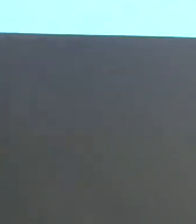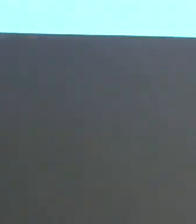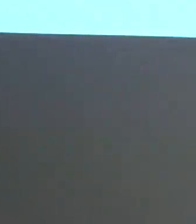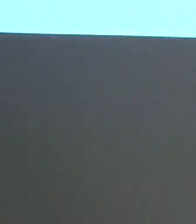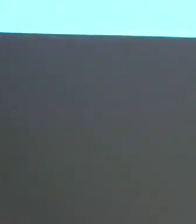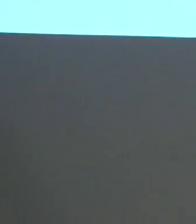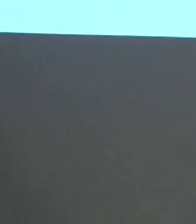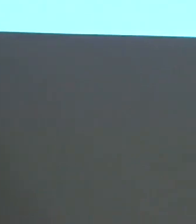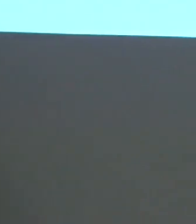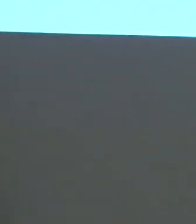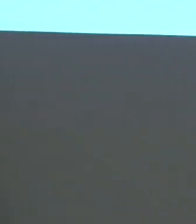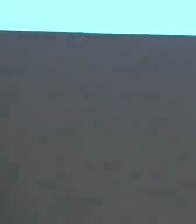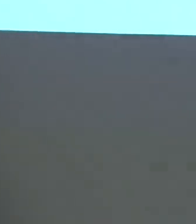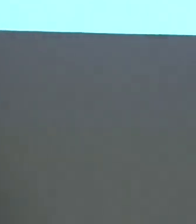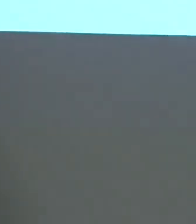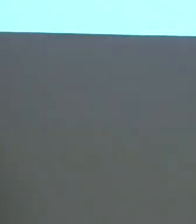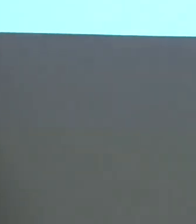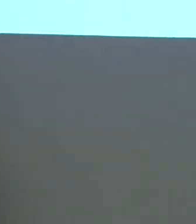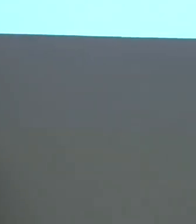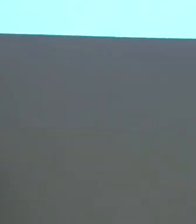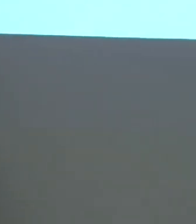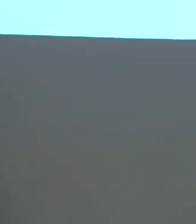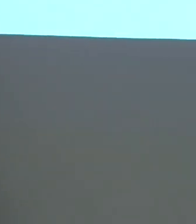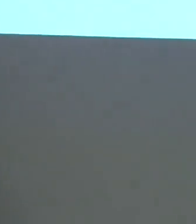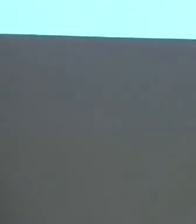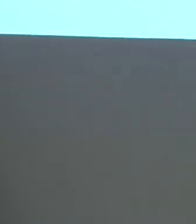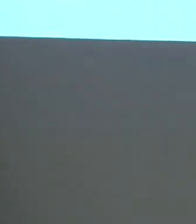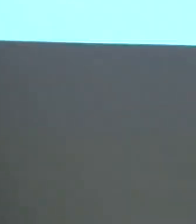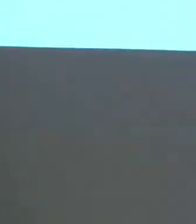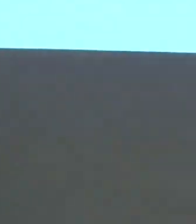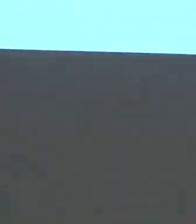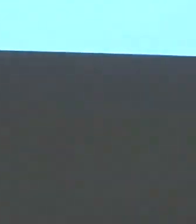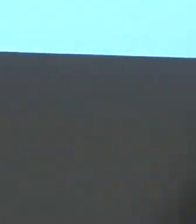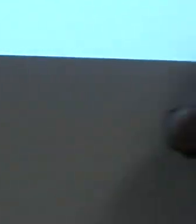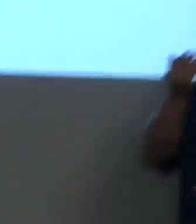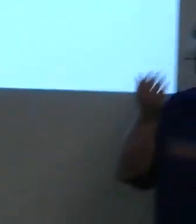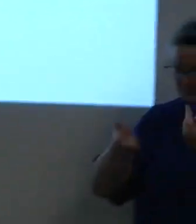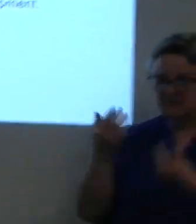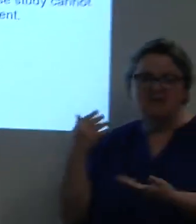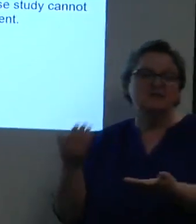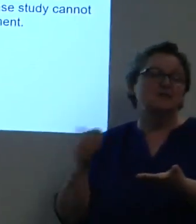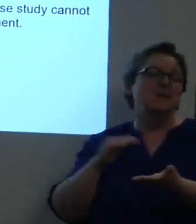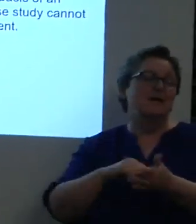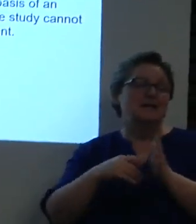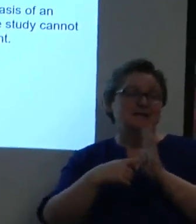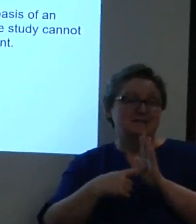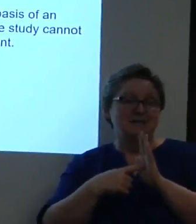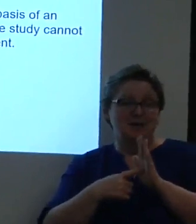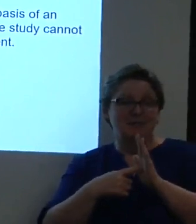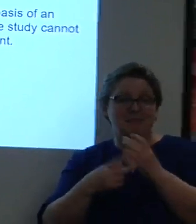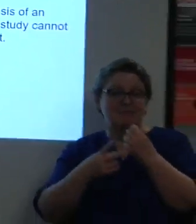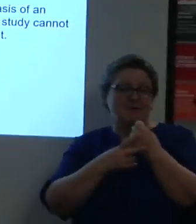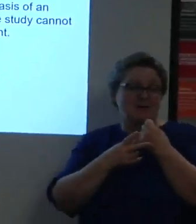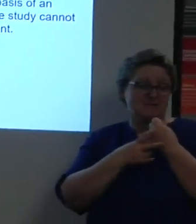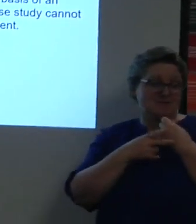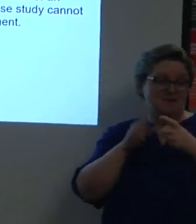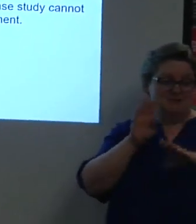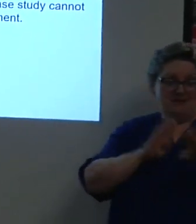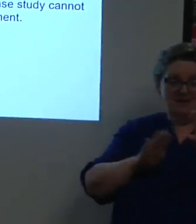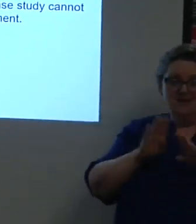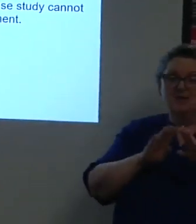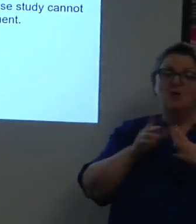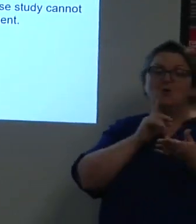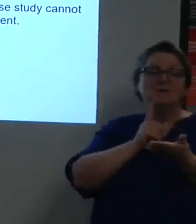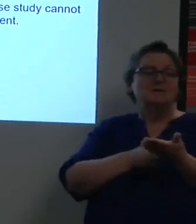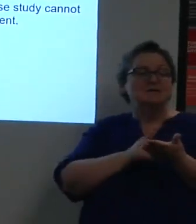can go really in depth on that story. So I'll give you an example again from conservation biology. We covered the Endangered Species Act